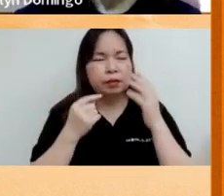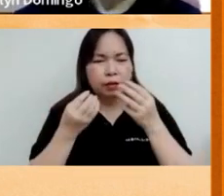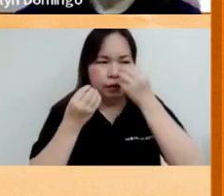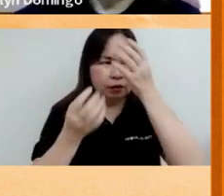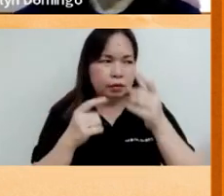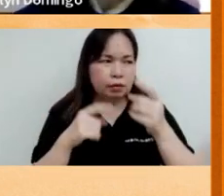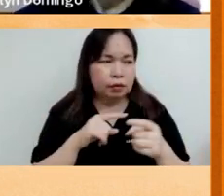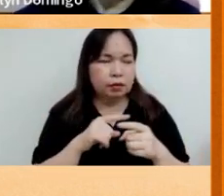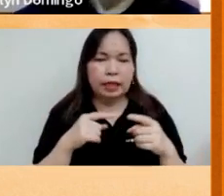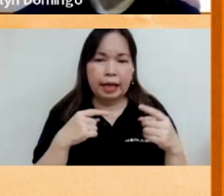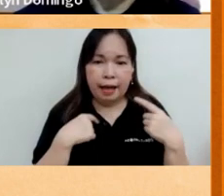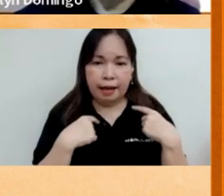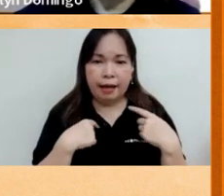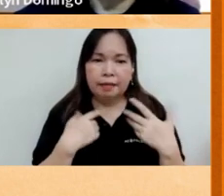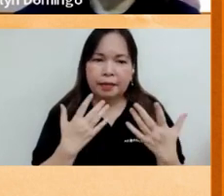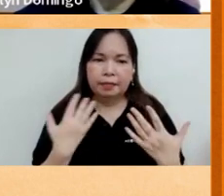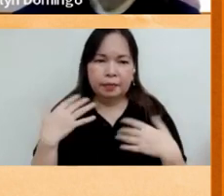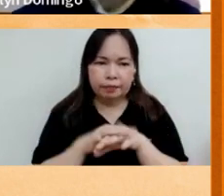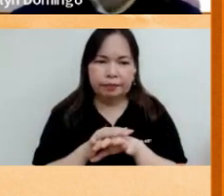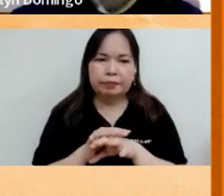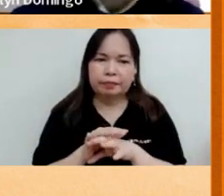of psychotherapy and medication.